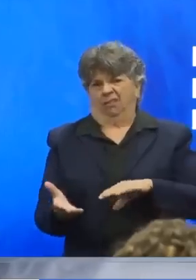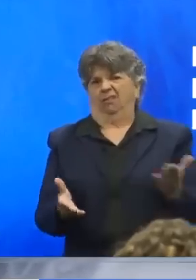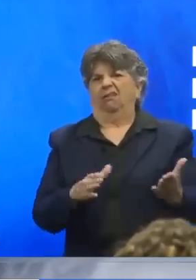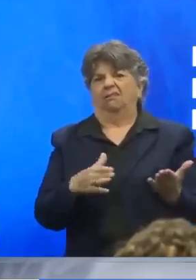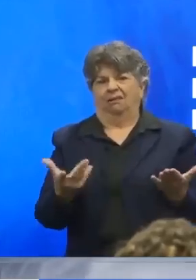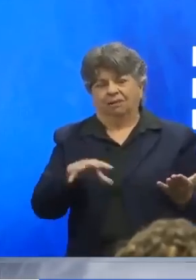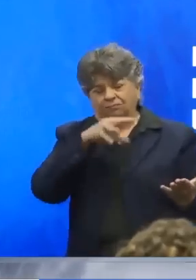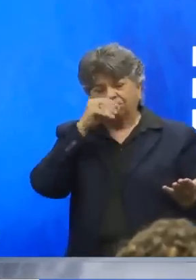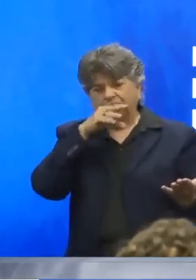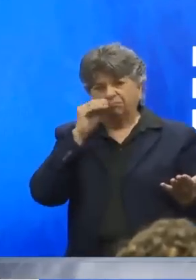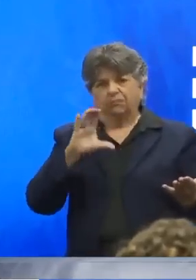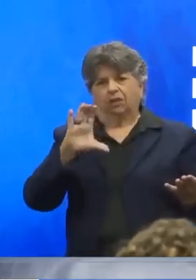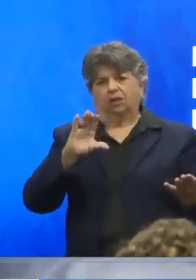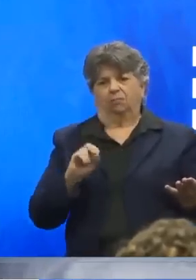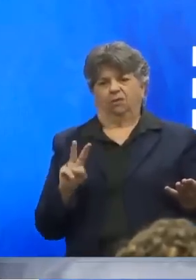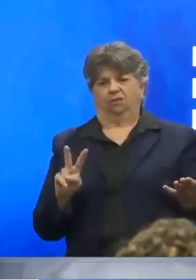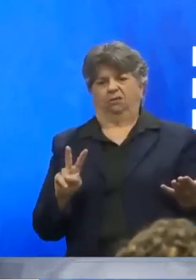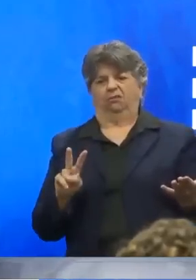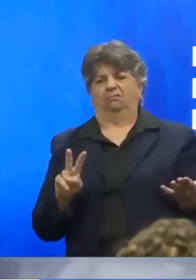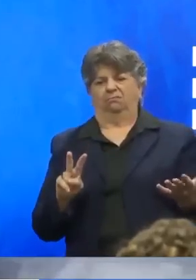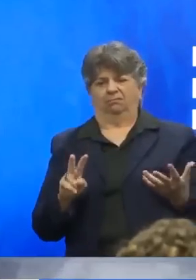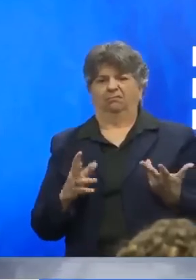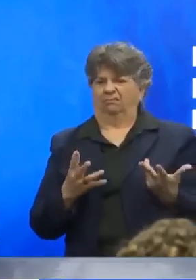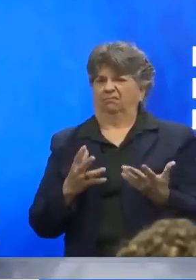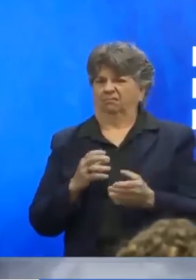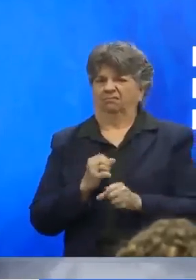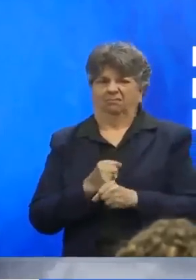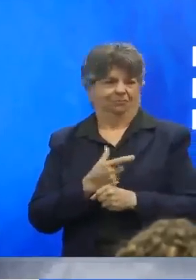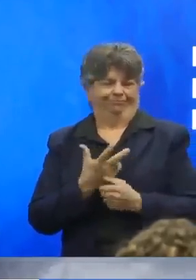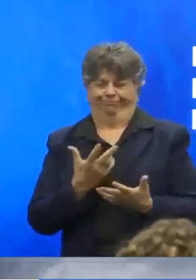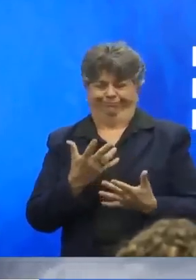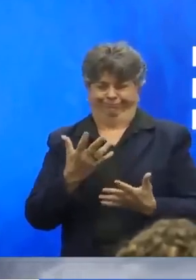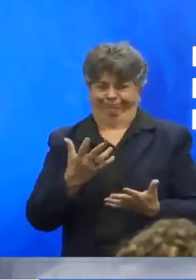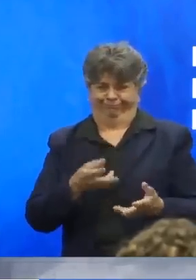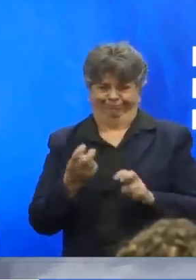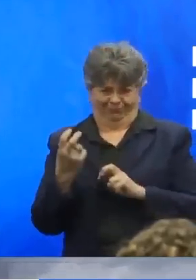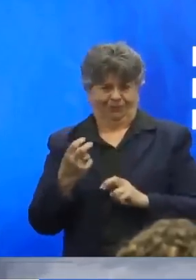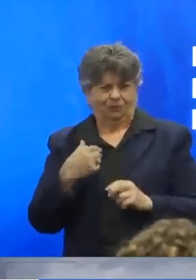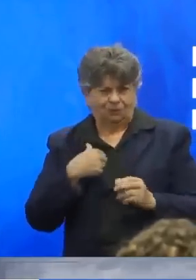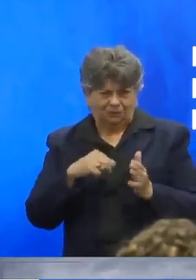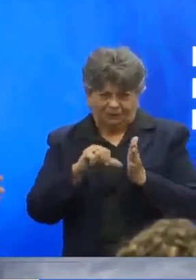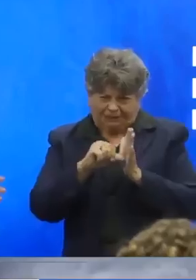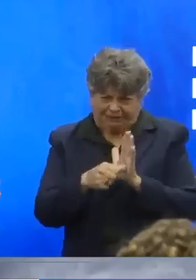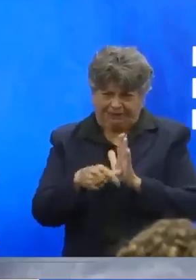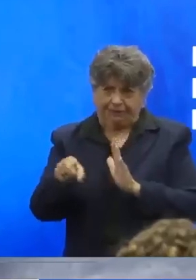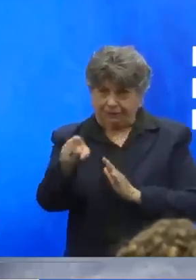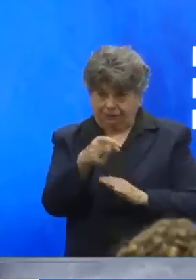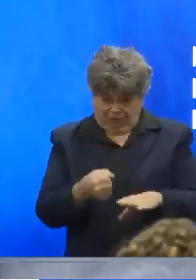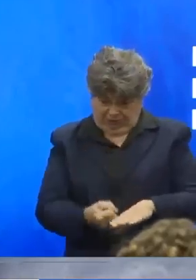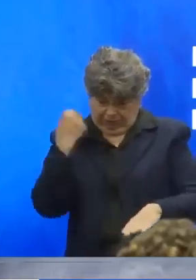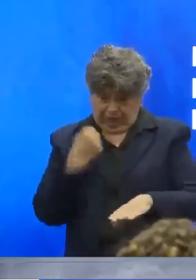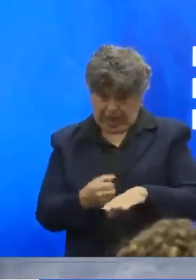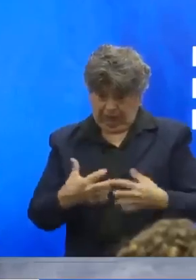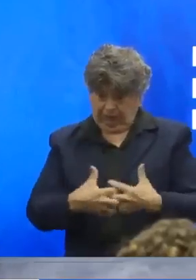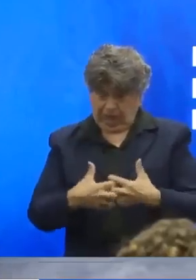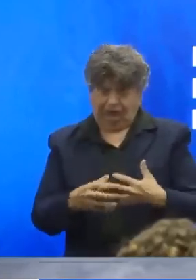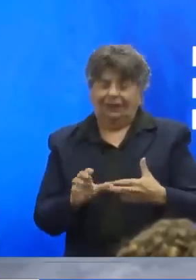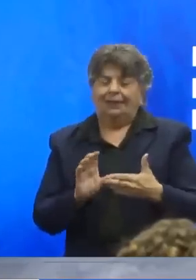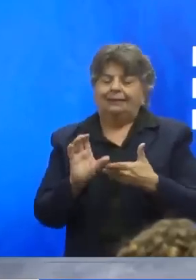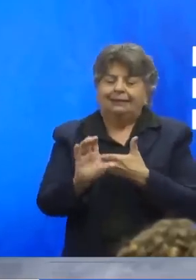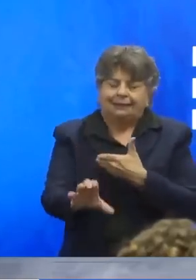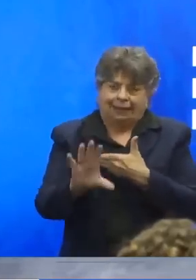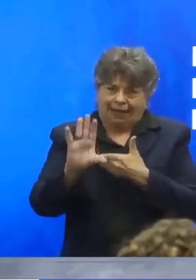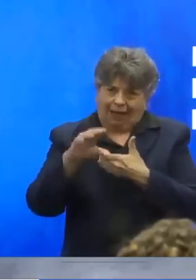and you breathe it in. So please use the generators appropriately. Keep them out of your house. Keep that exhaust pointed away from